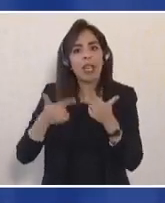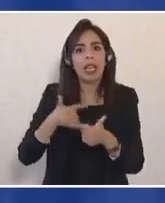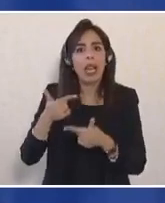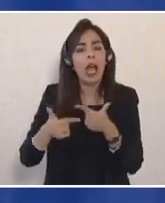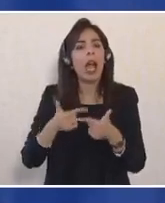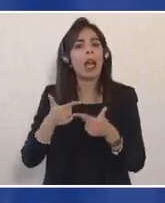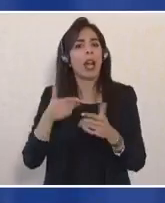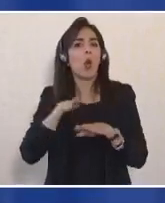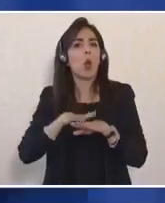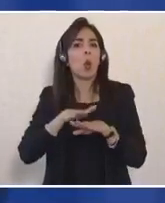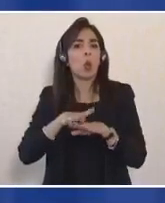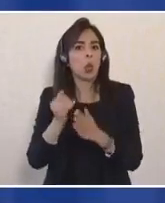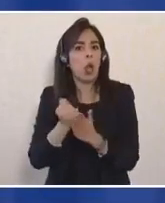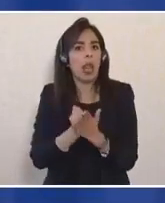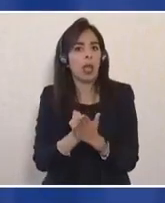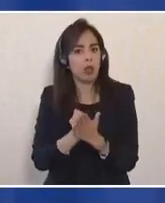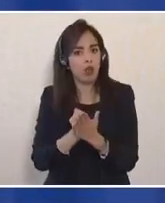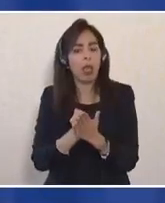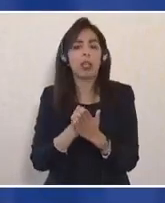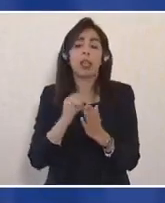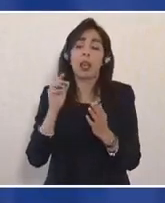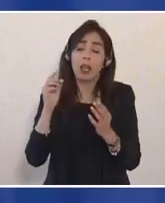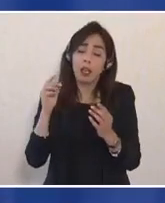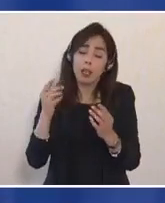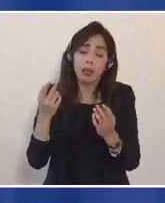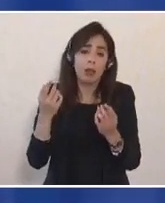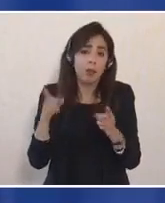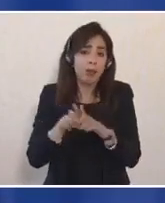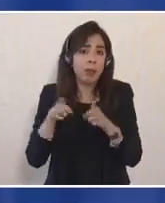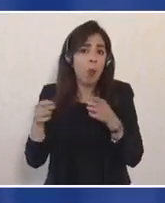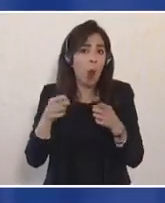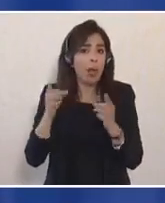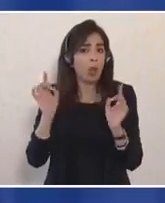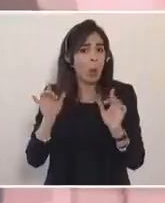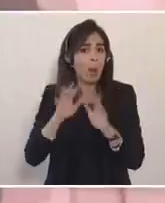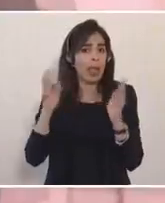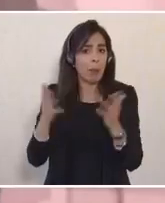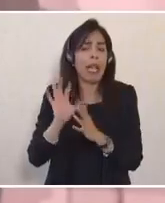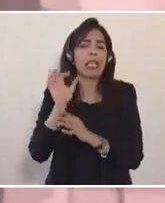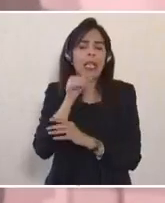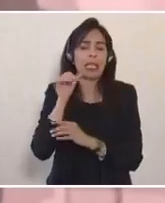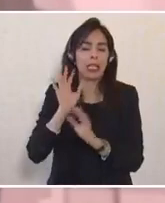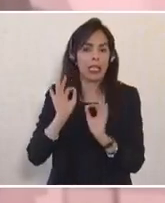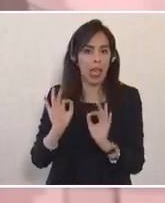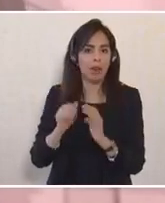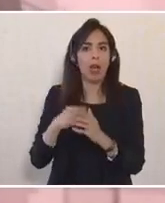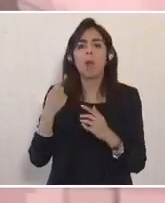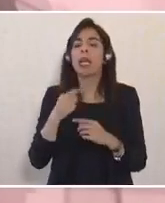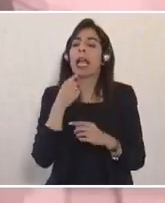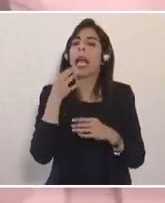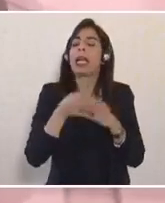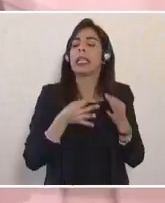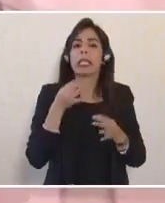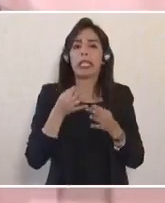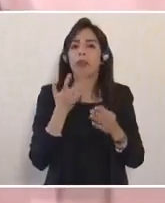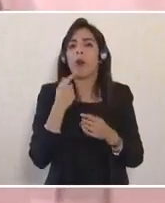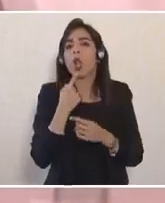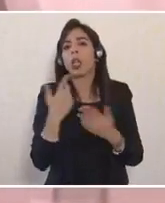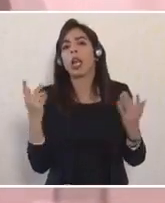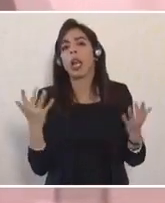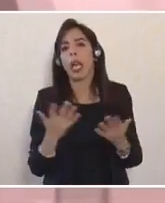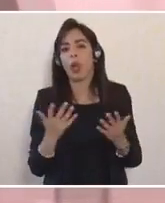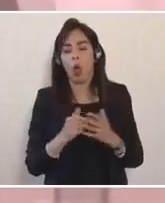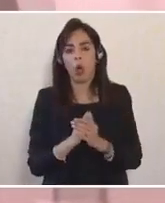if necessary. What do I want to say by that? First of all, it's important that G20 has convened behind this